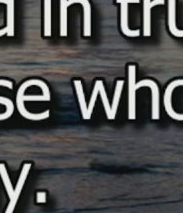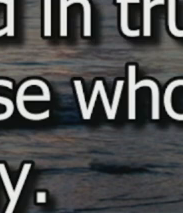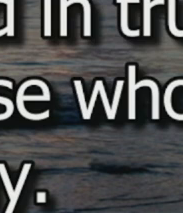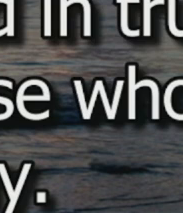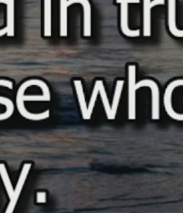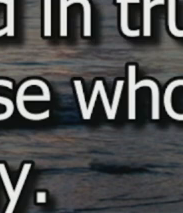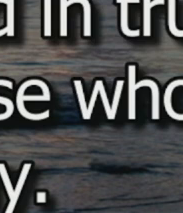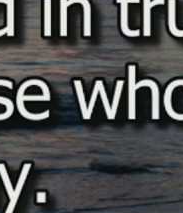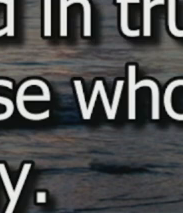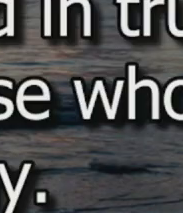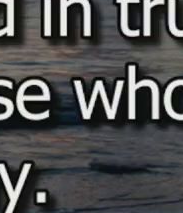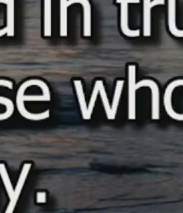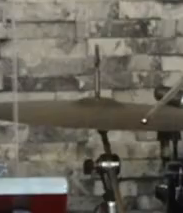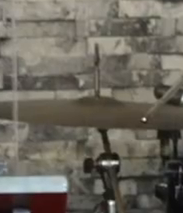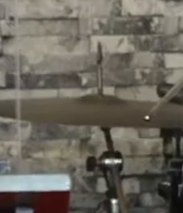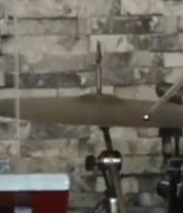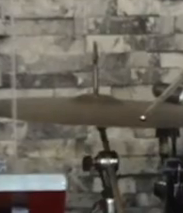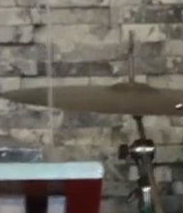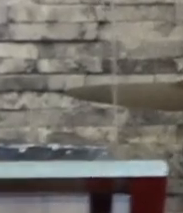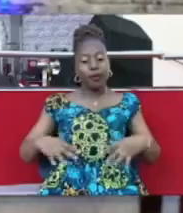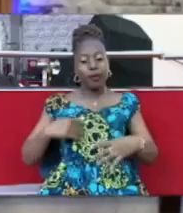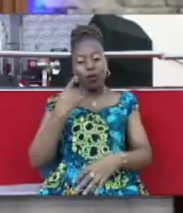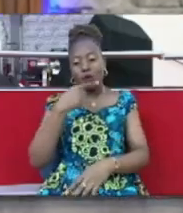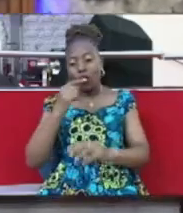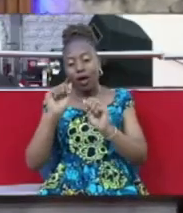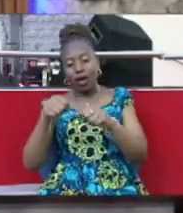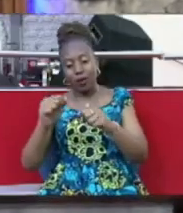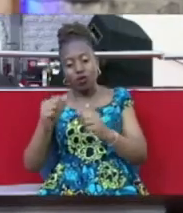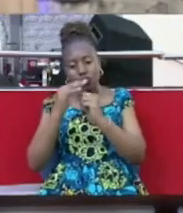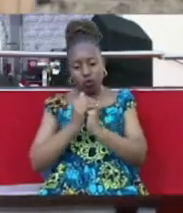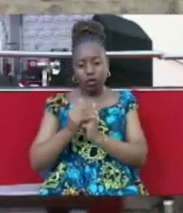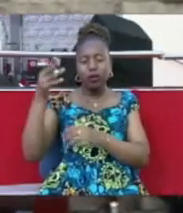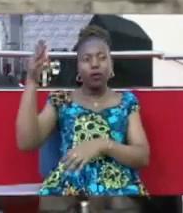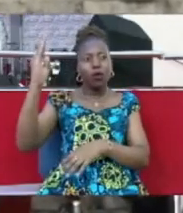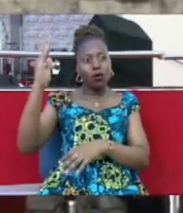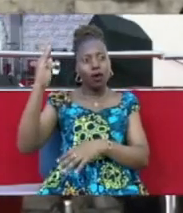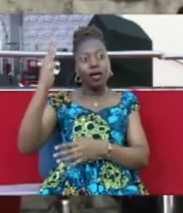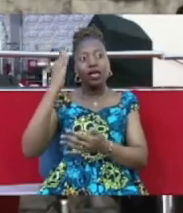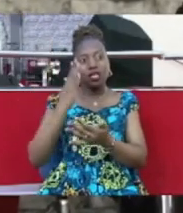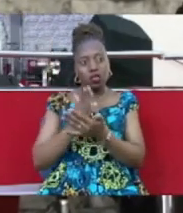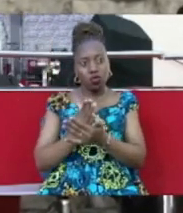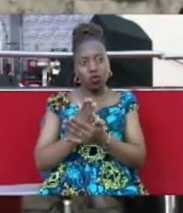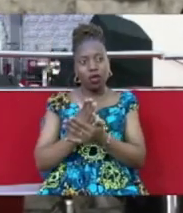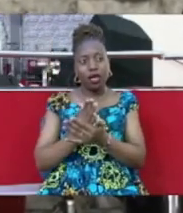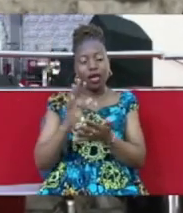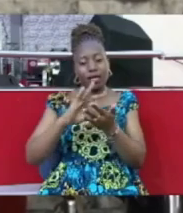Meaning, getting people who are able to worship God in truth and spirit is